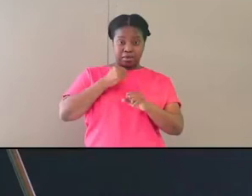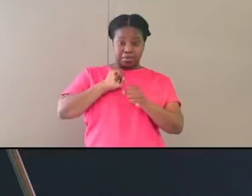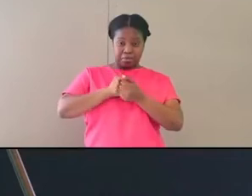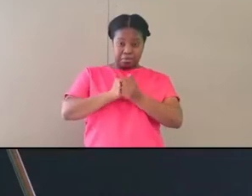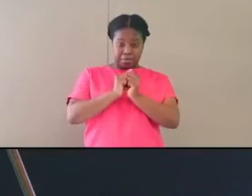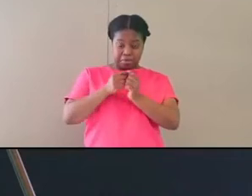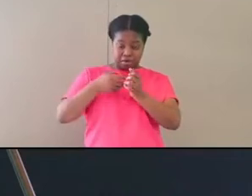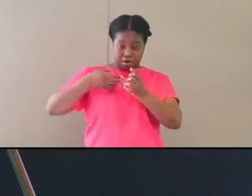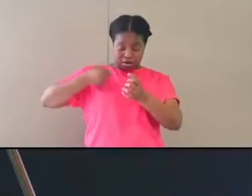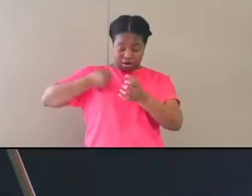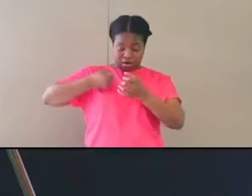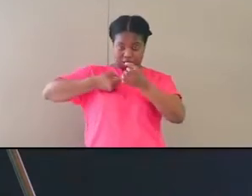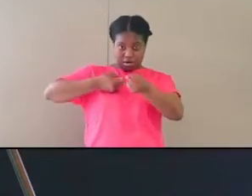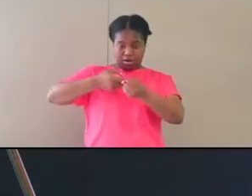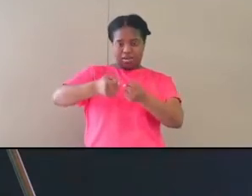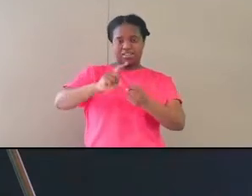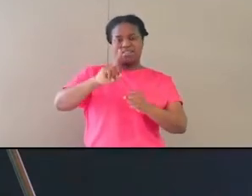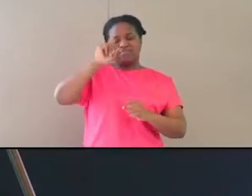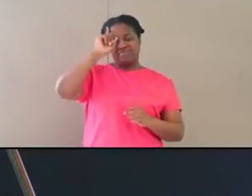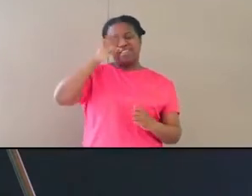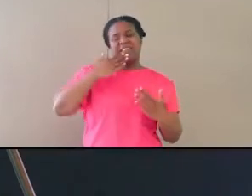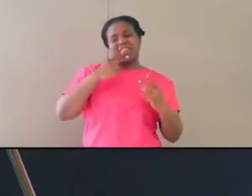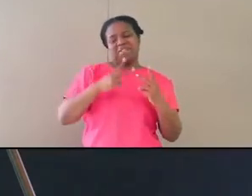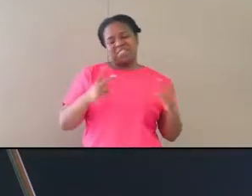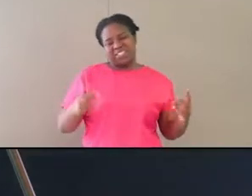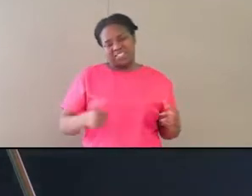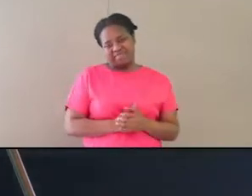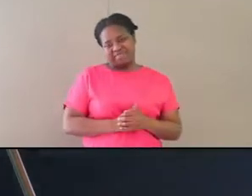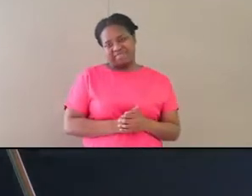presides over this beautiful place thank you very much